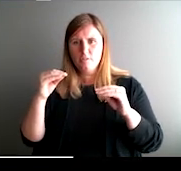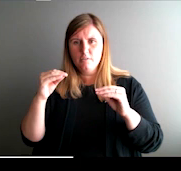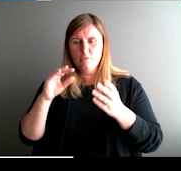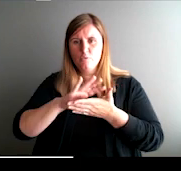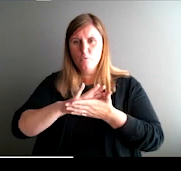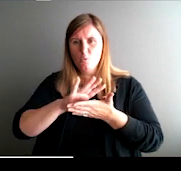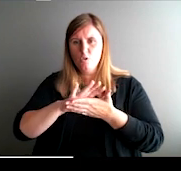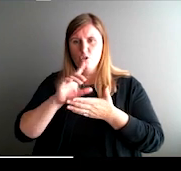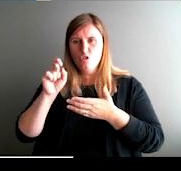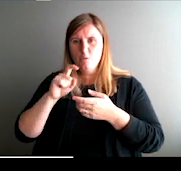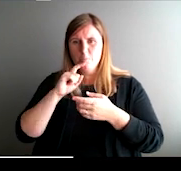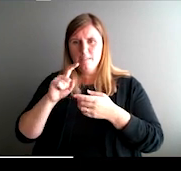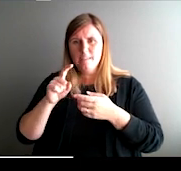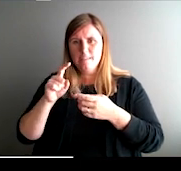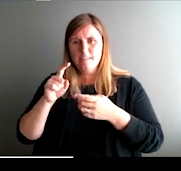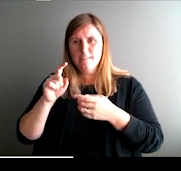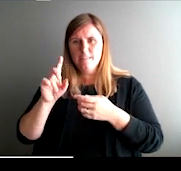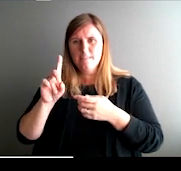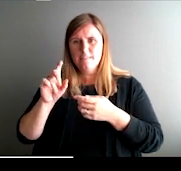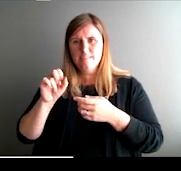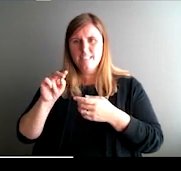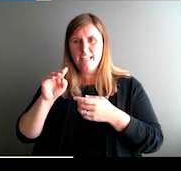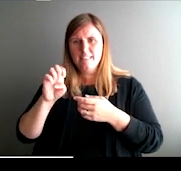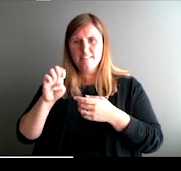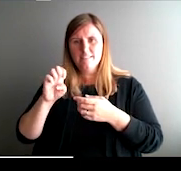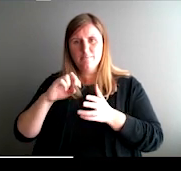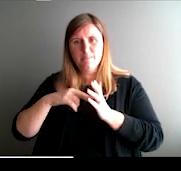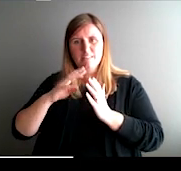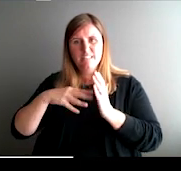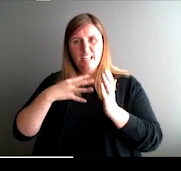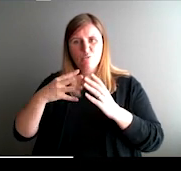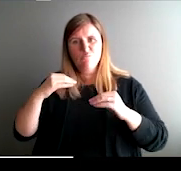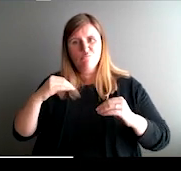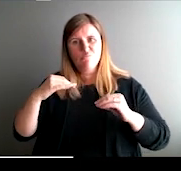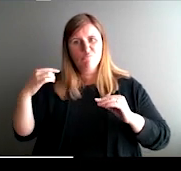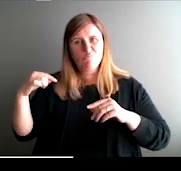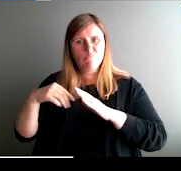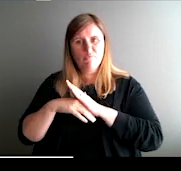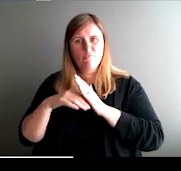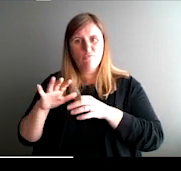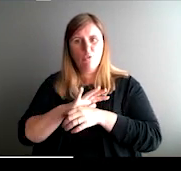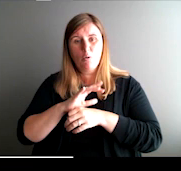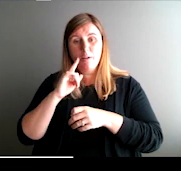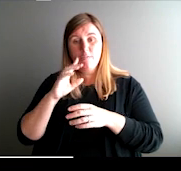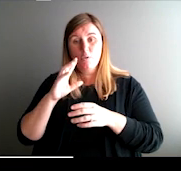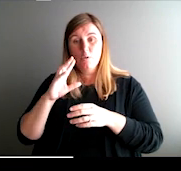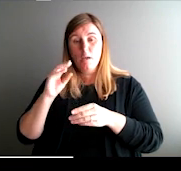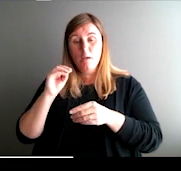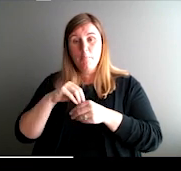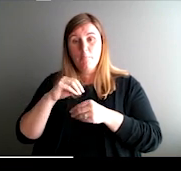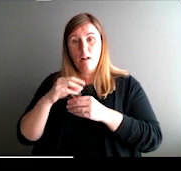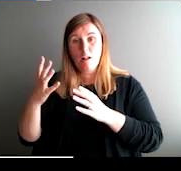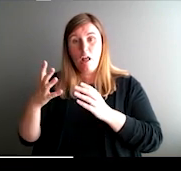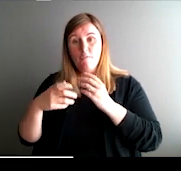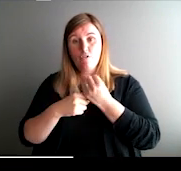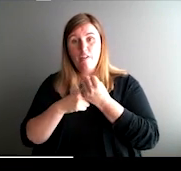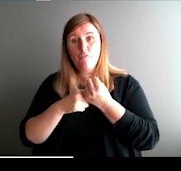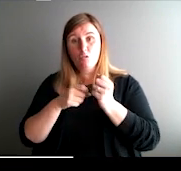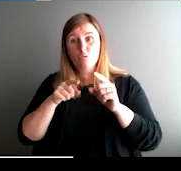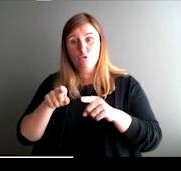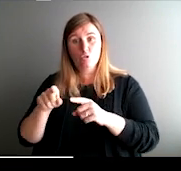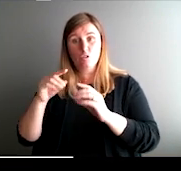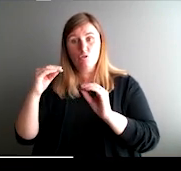School should be pretty dense as far as the schedule of instruction, but don't forget, if you embed a lot of reinforcement into that